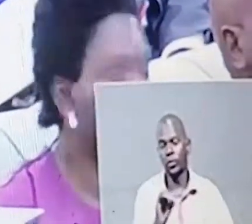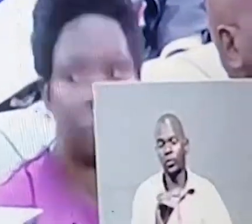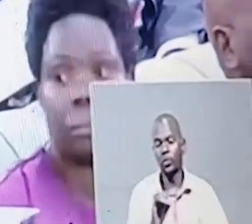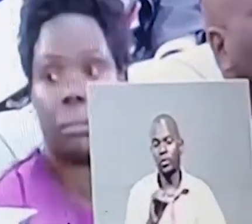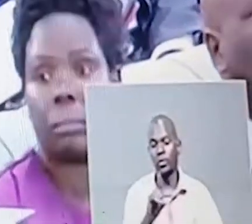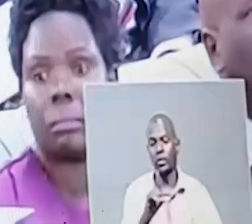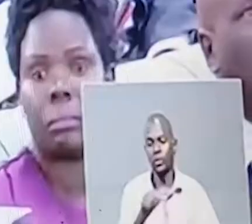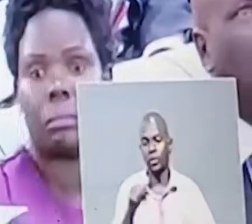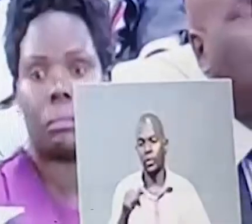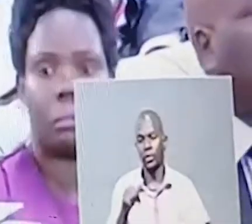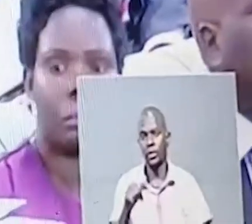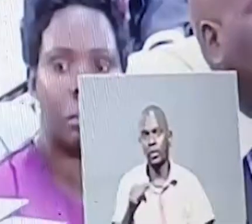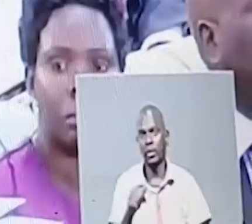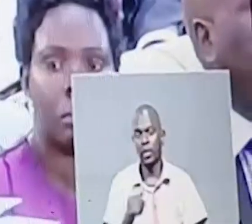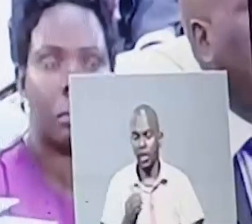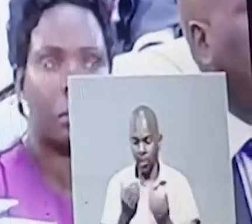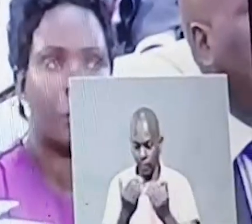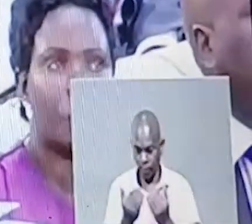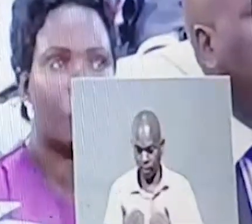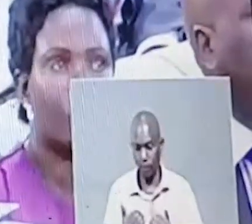17th, up to date,